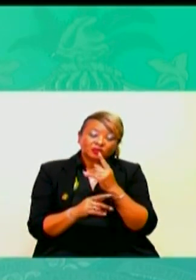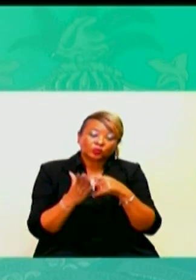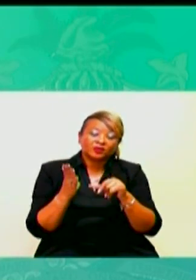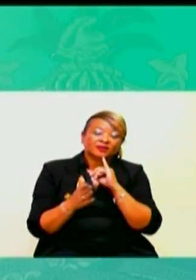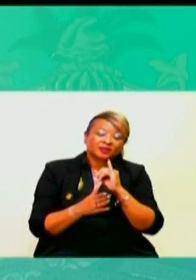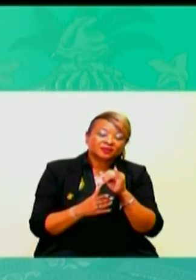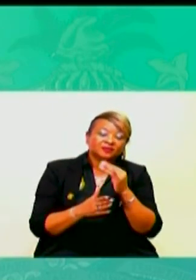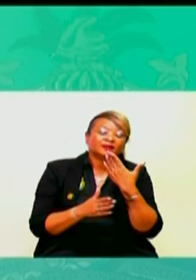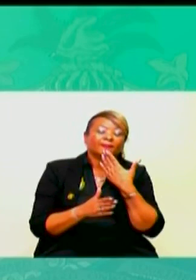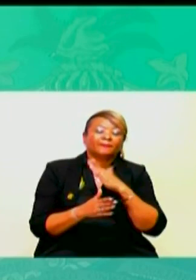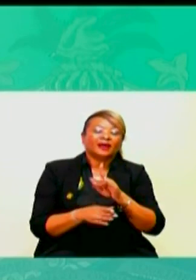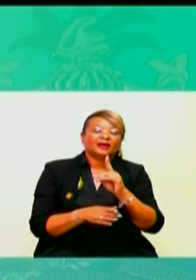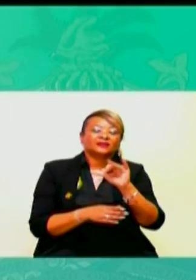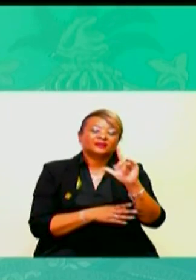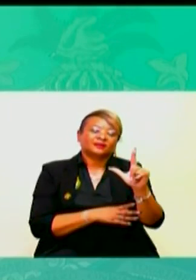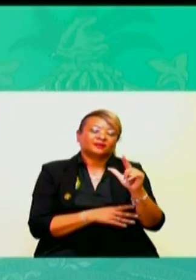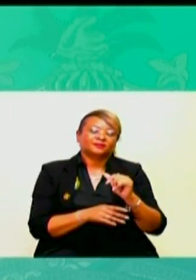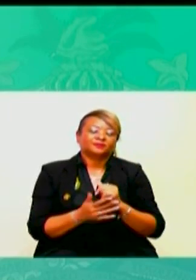a bad deal.